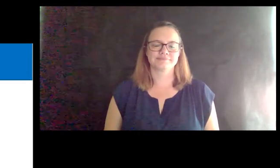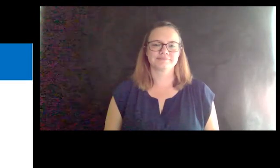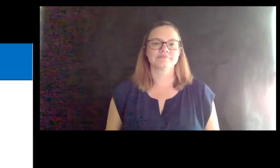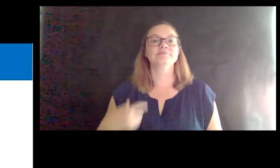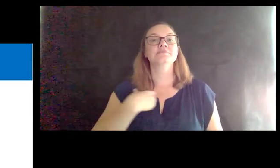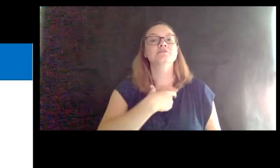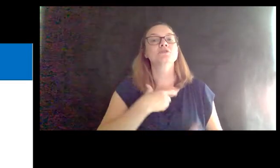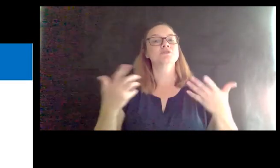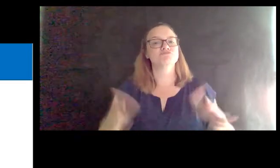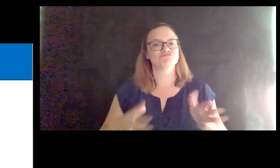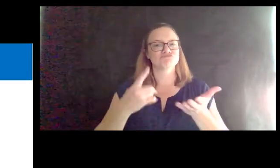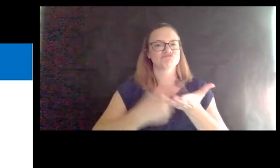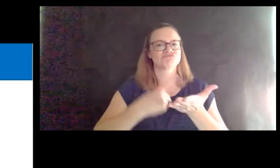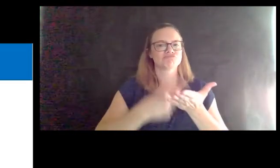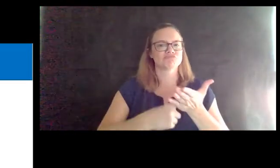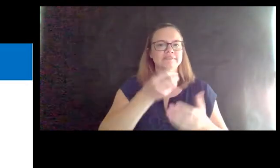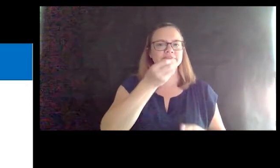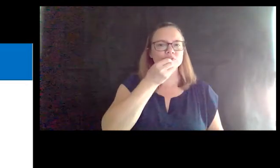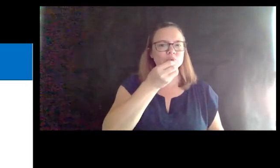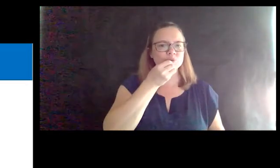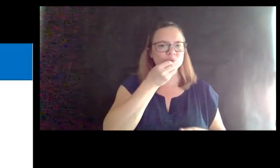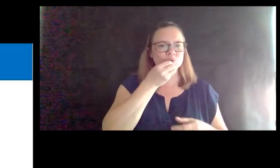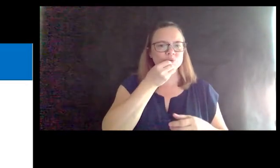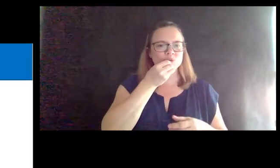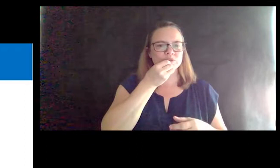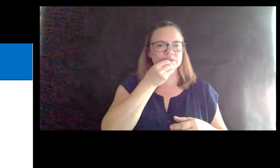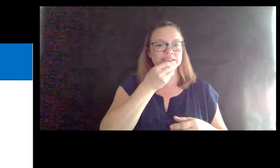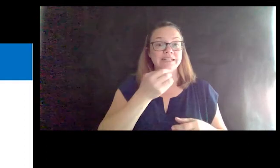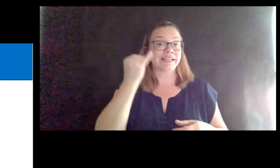So, we talked about foods that could